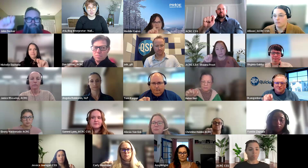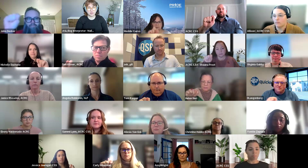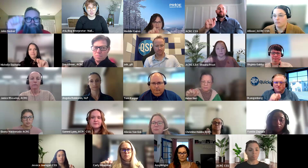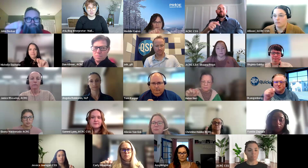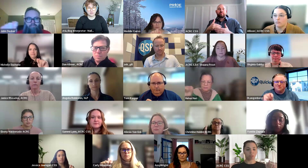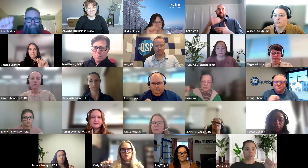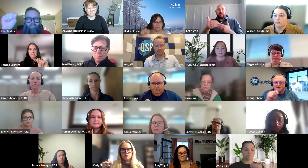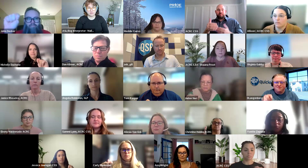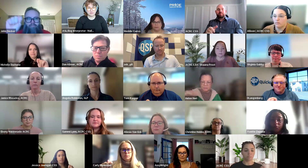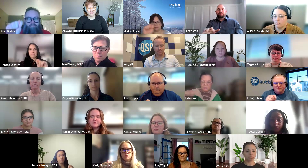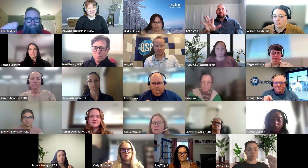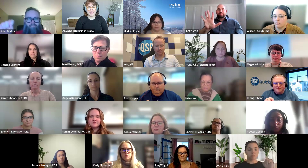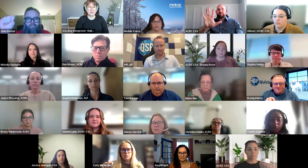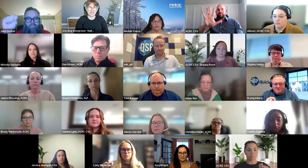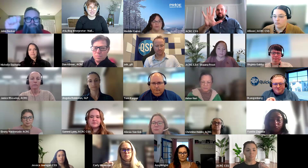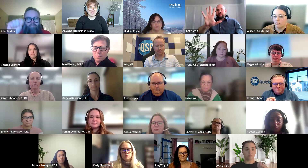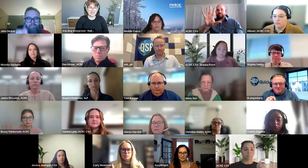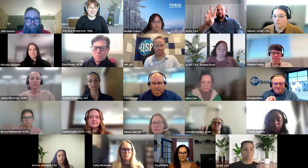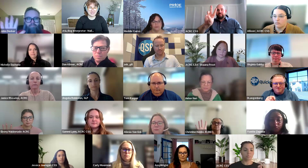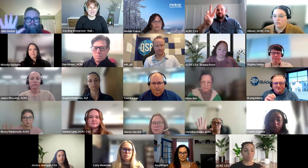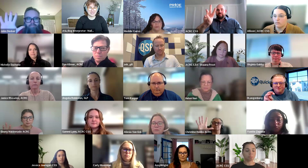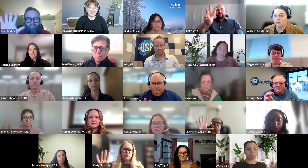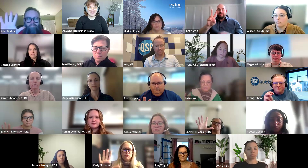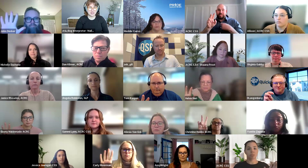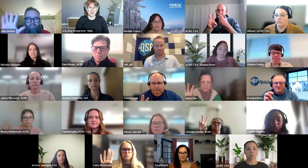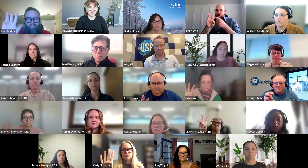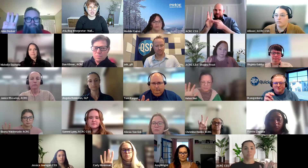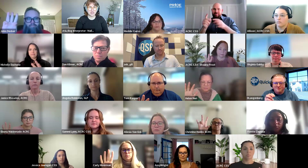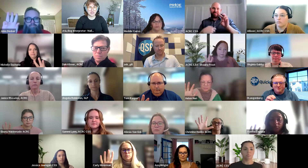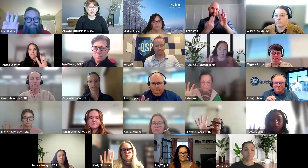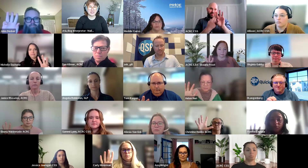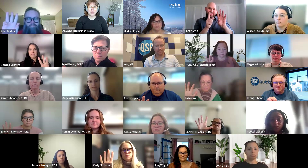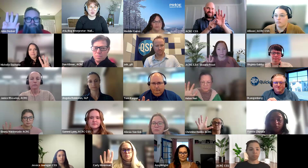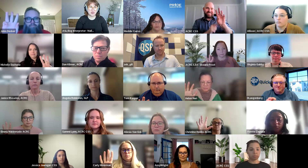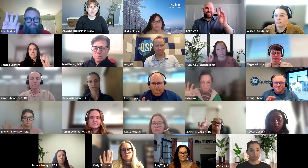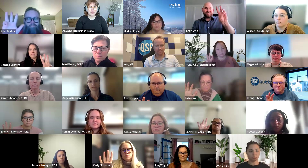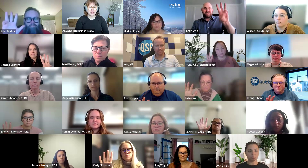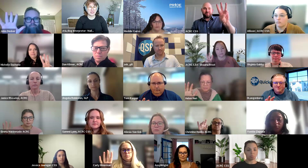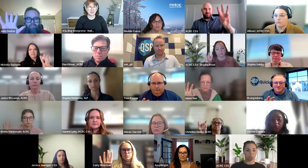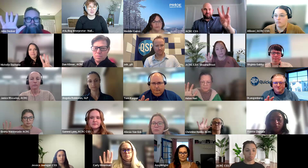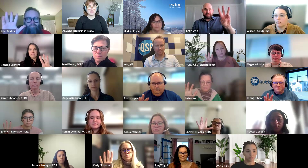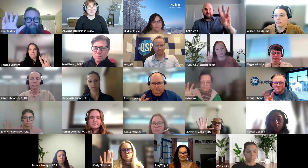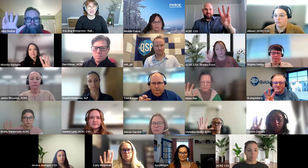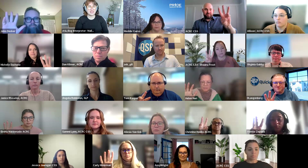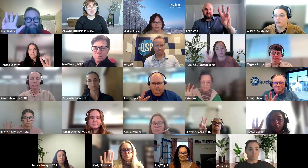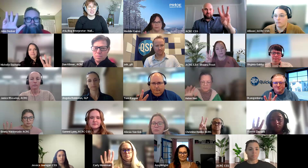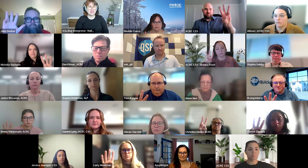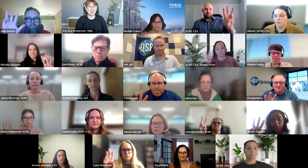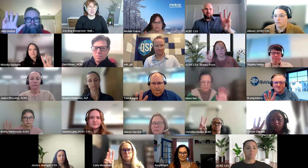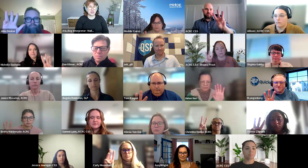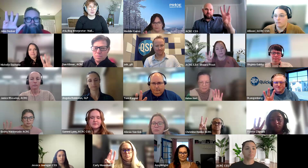that in a circle, Tuesday. And Wednesday, you're going to touch, this one's a little bit harder. I'm actually going to do it with my other